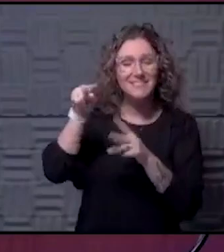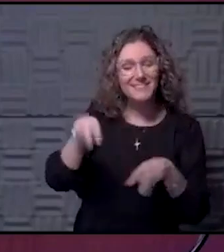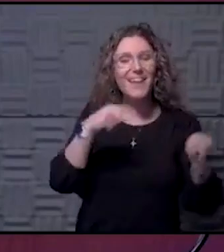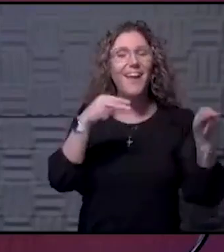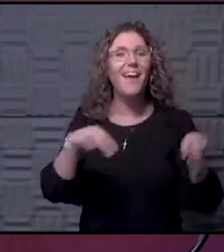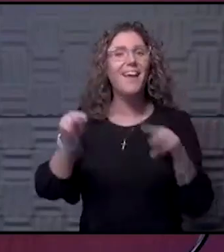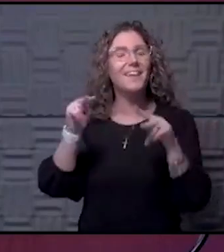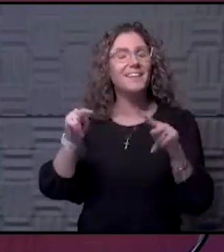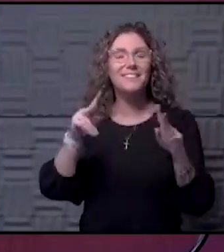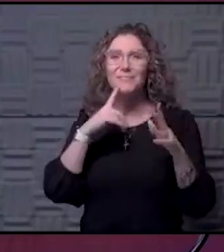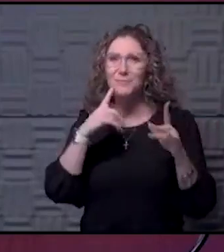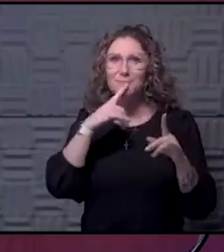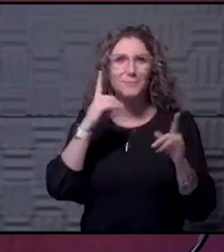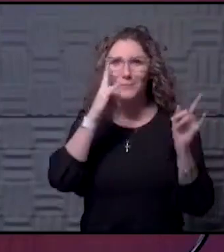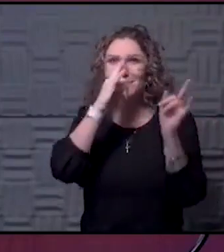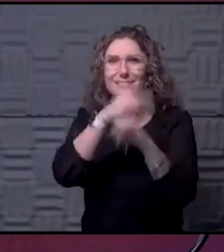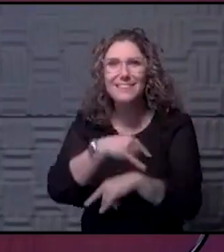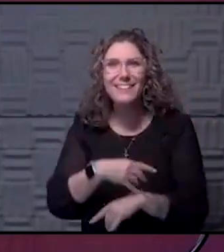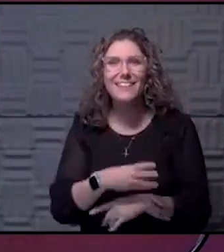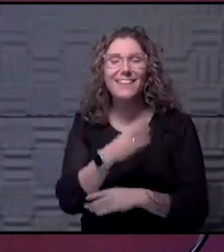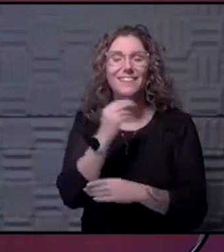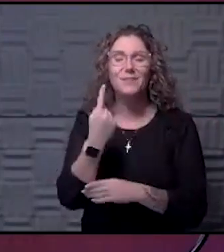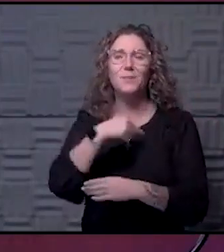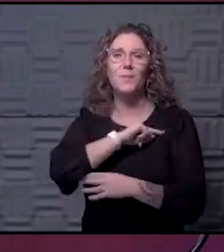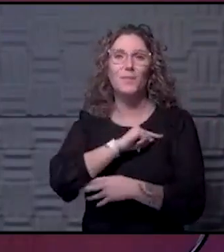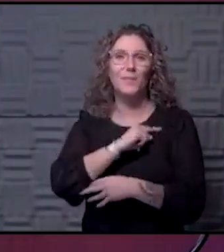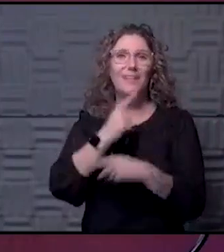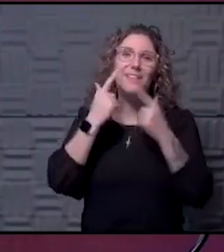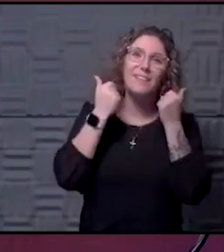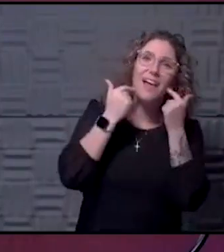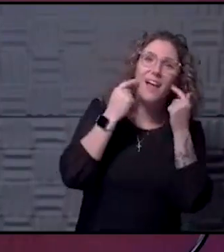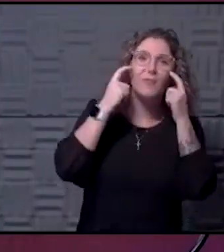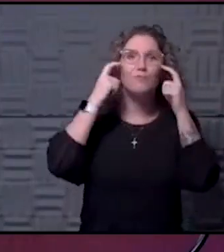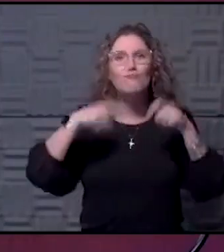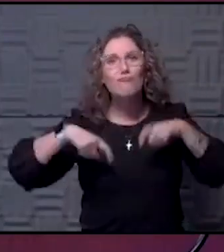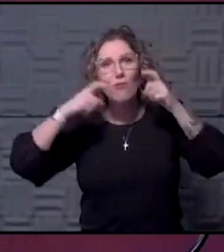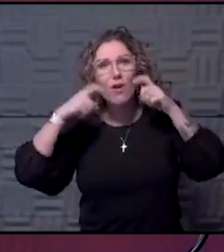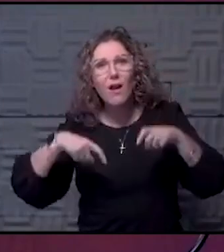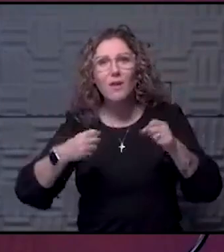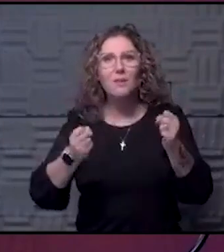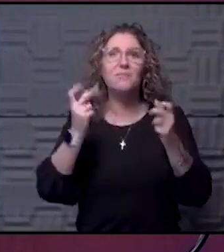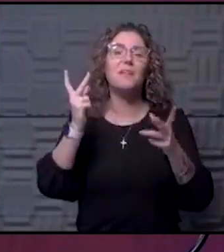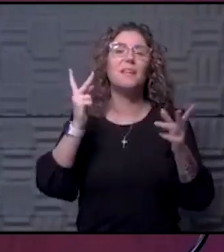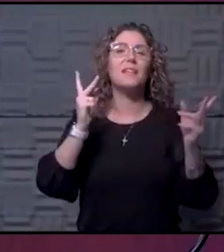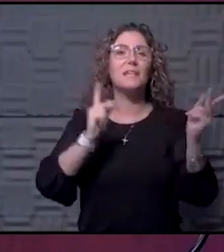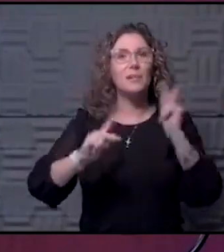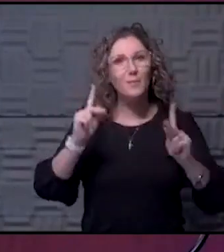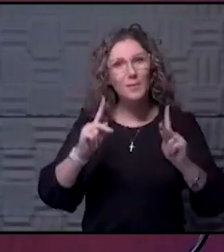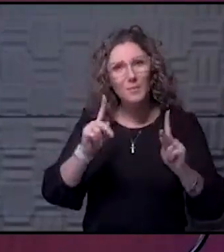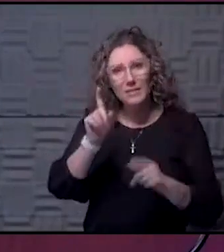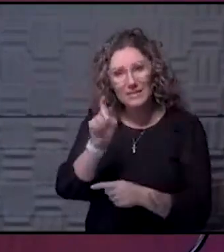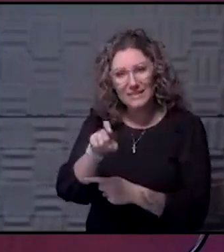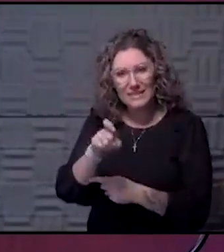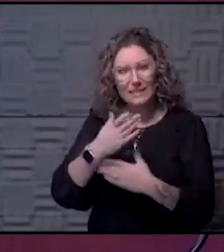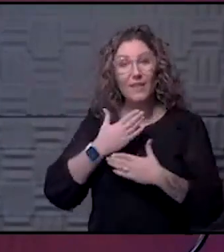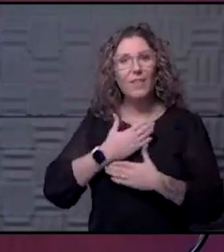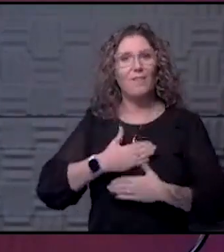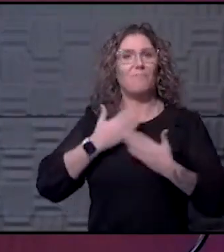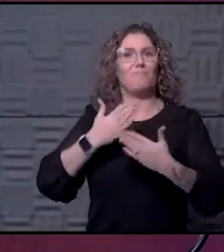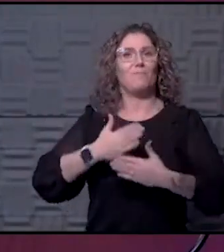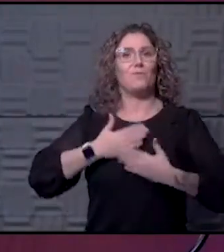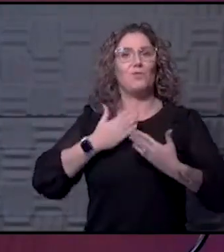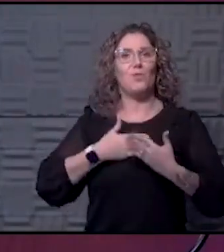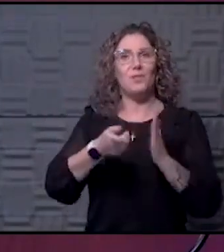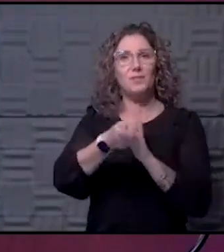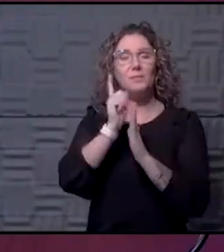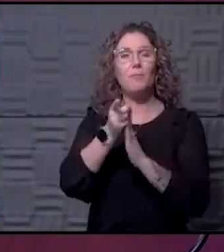and we laughed and we cried, and I think many of us need some sort. We need these joyous moments when